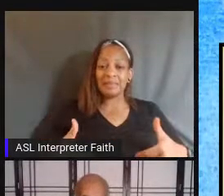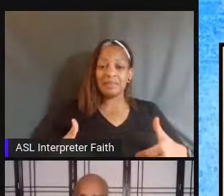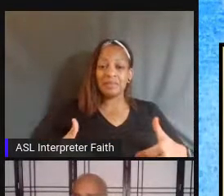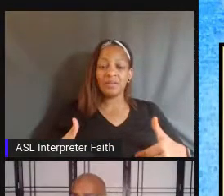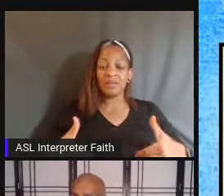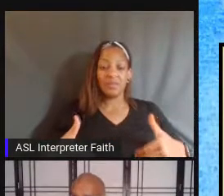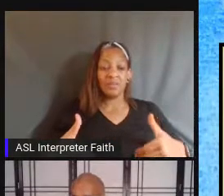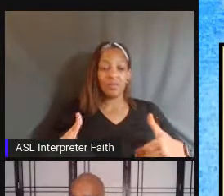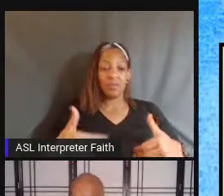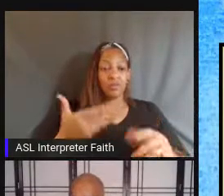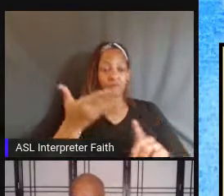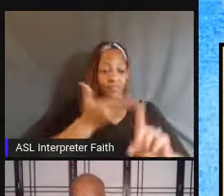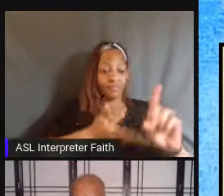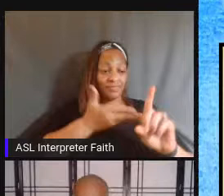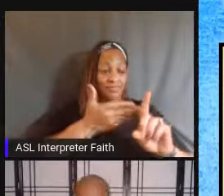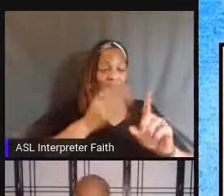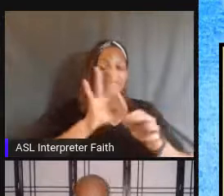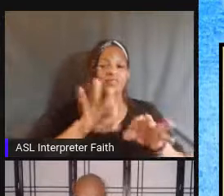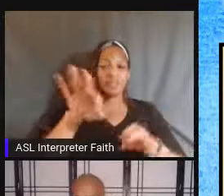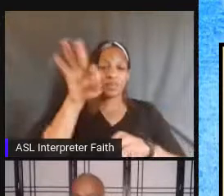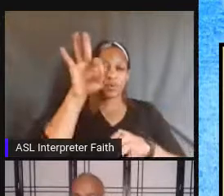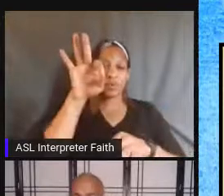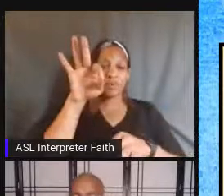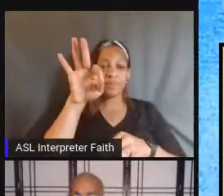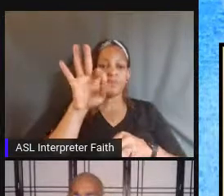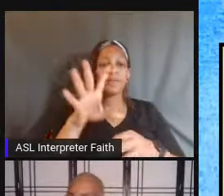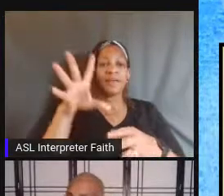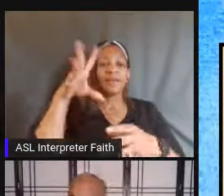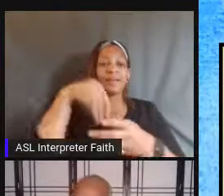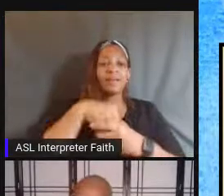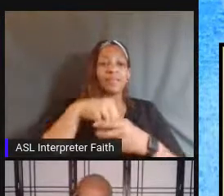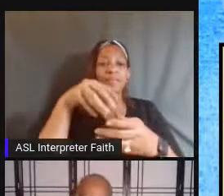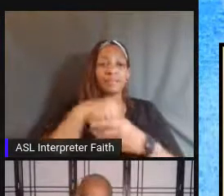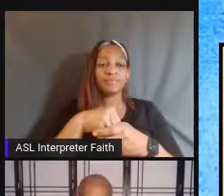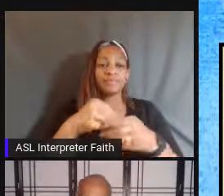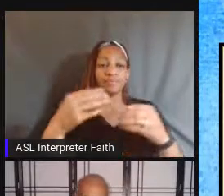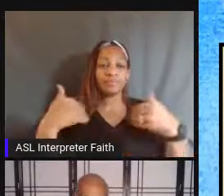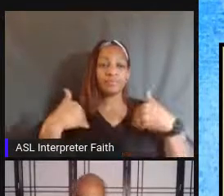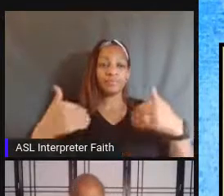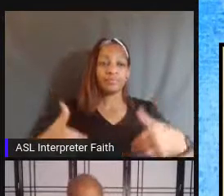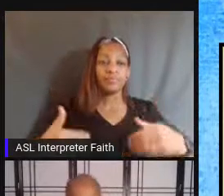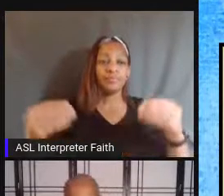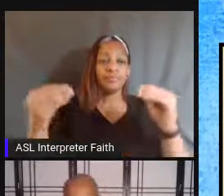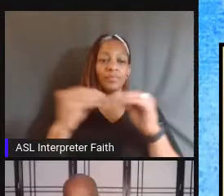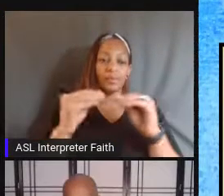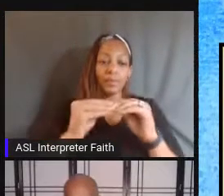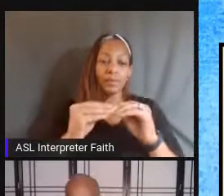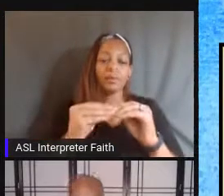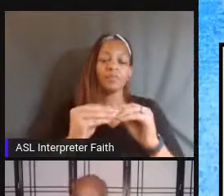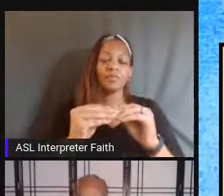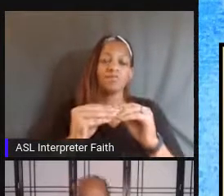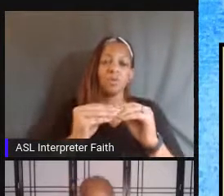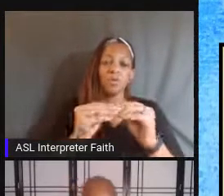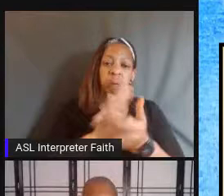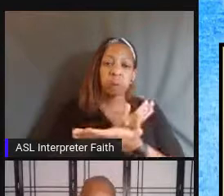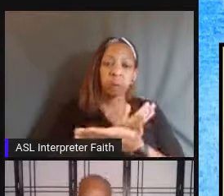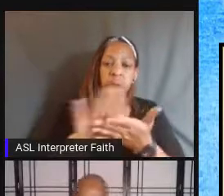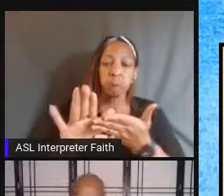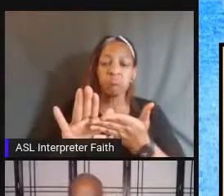itself is spirit. And engaging with our bodies in a more rich,